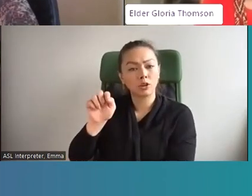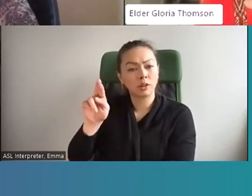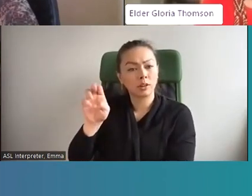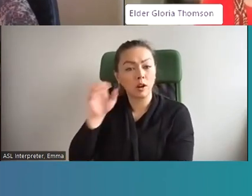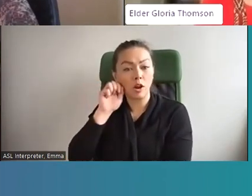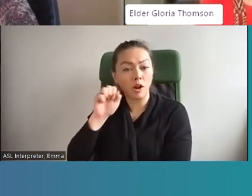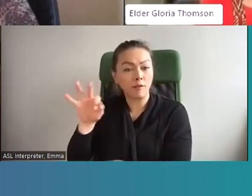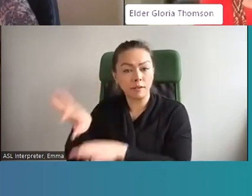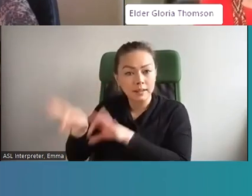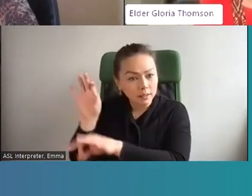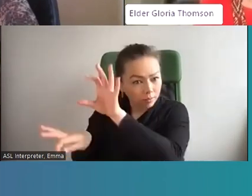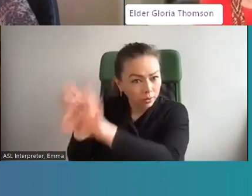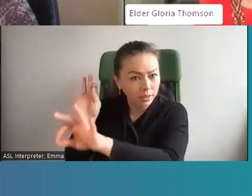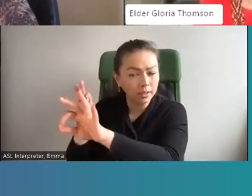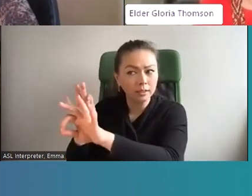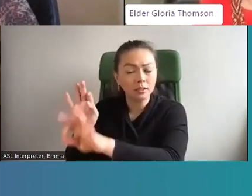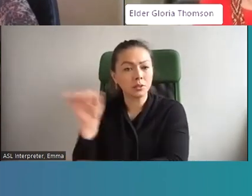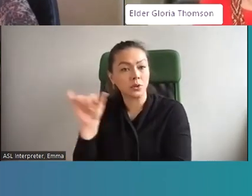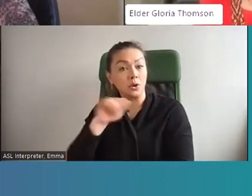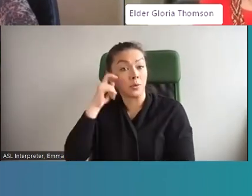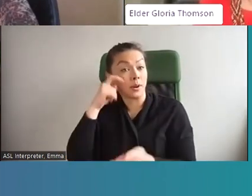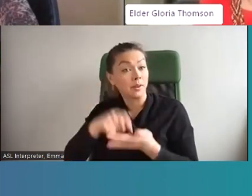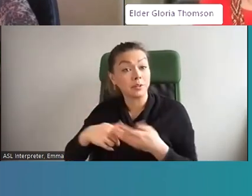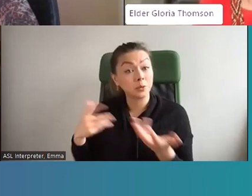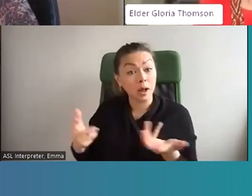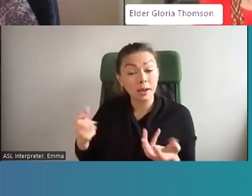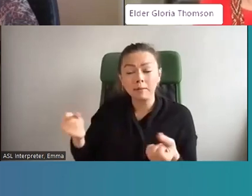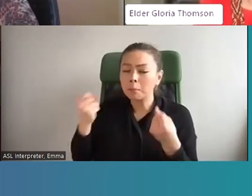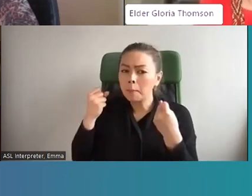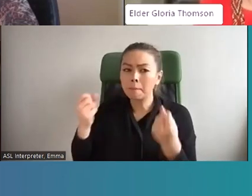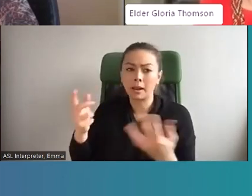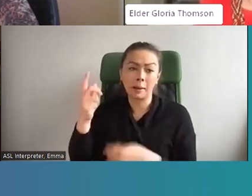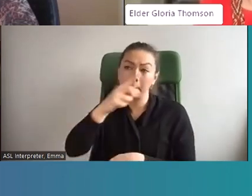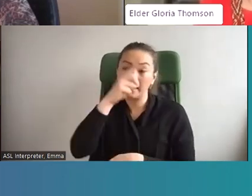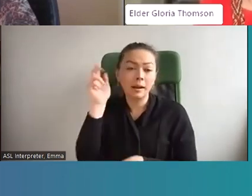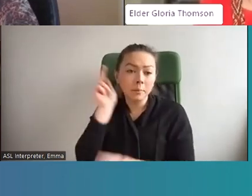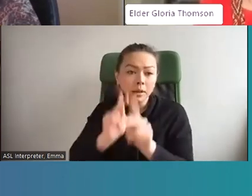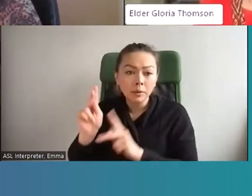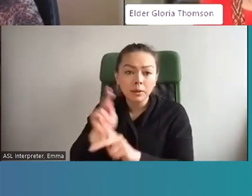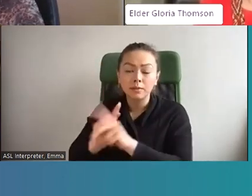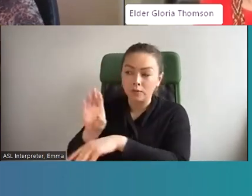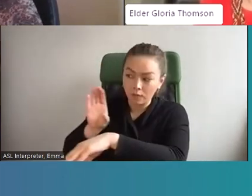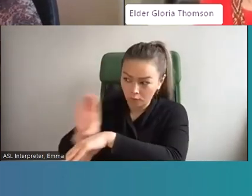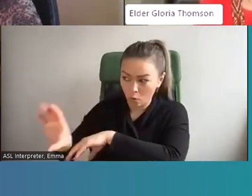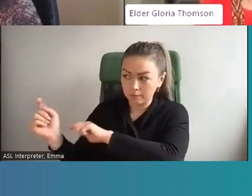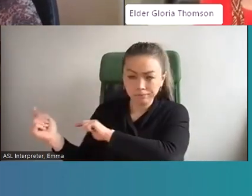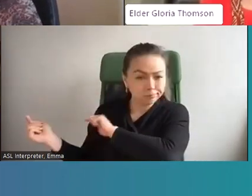We also recognize that many Black people were violently displaced to Canada through settler colonialism and